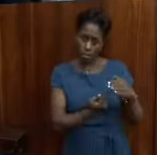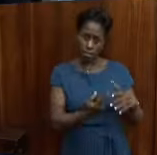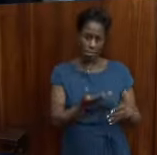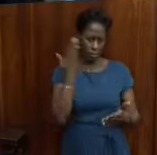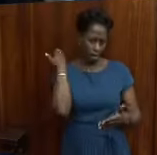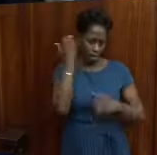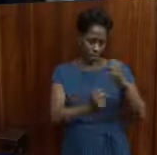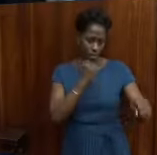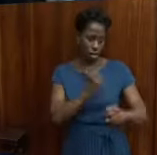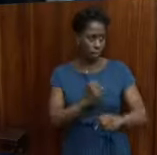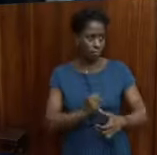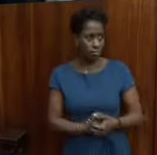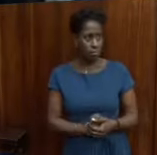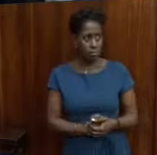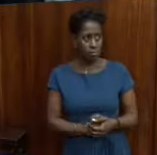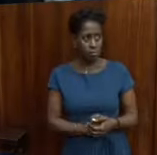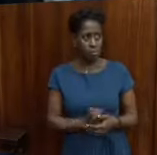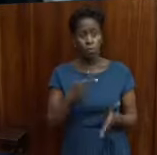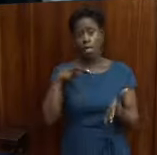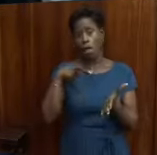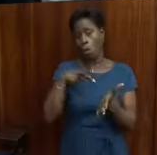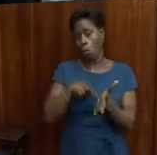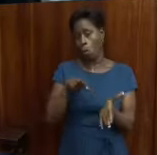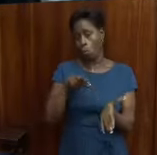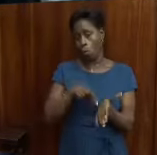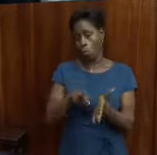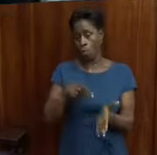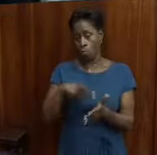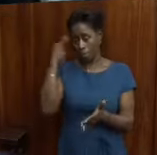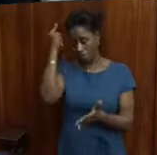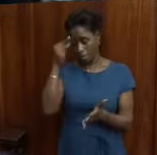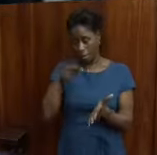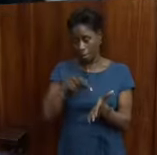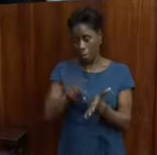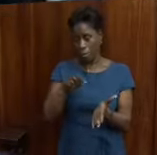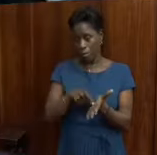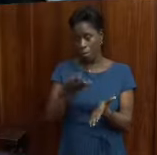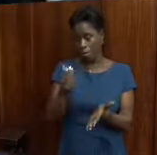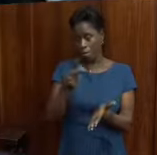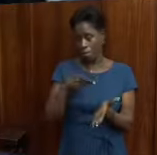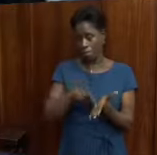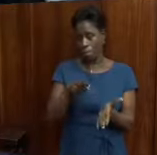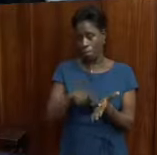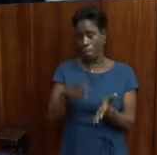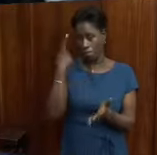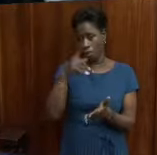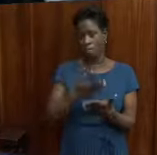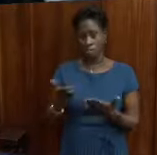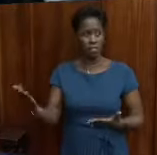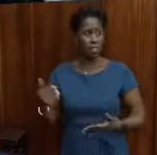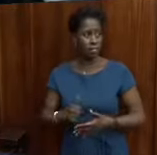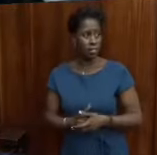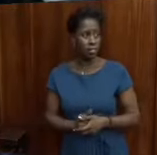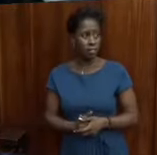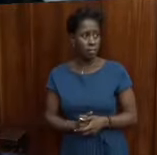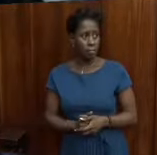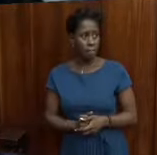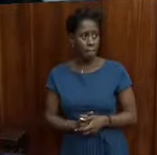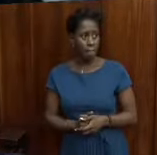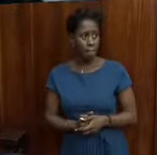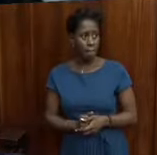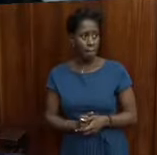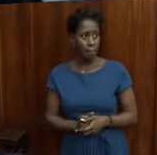over US $2 million for their services. Yet, Mr. Speaker, $7 million was found to make an advance